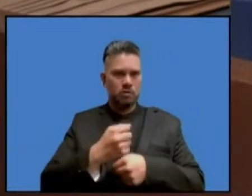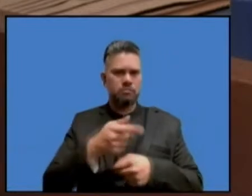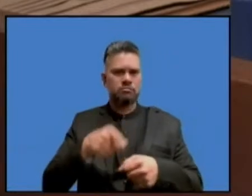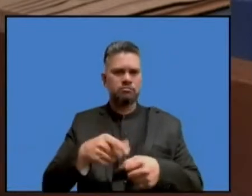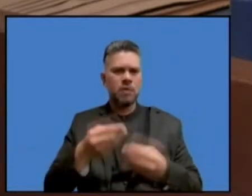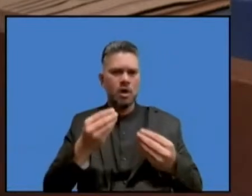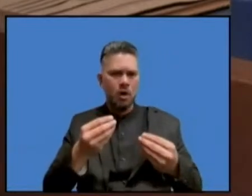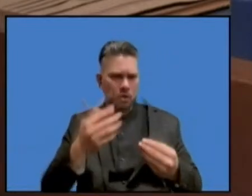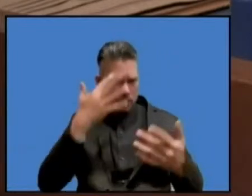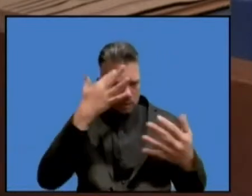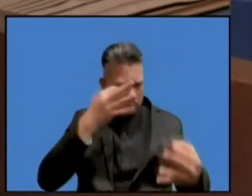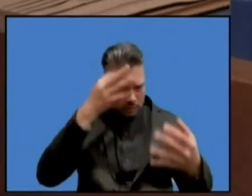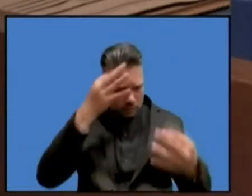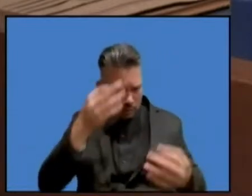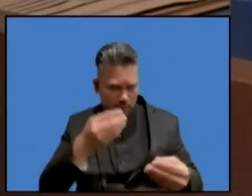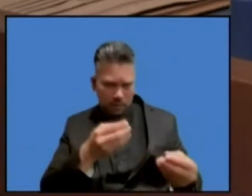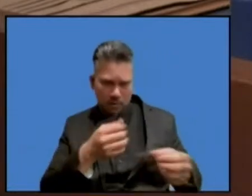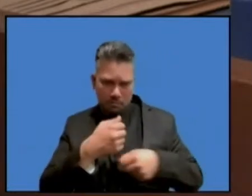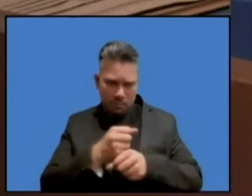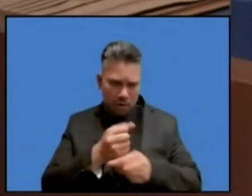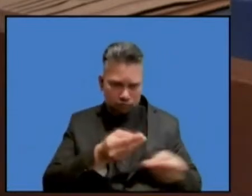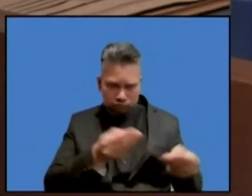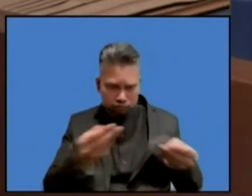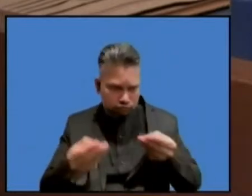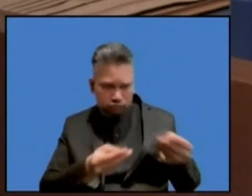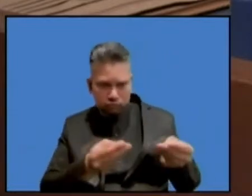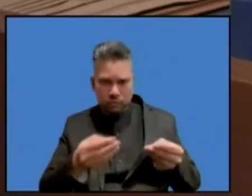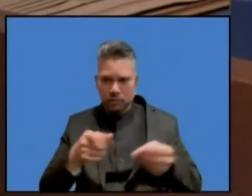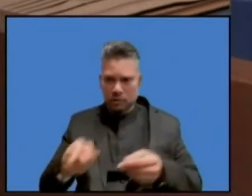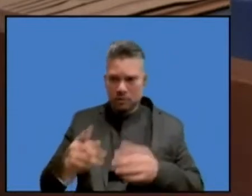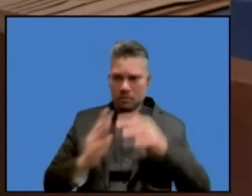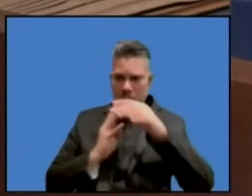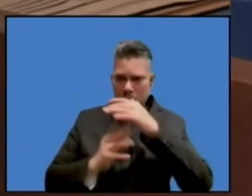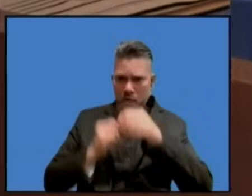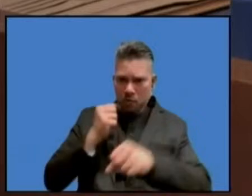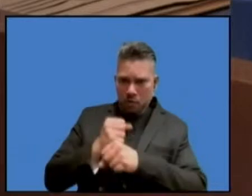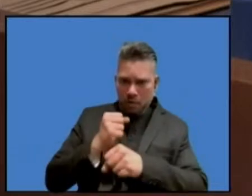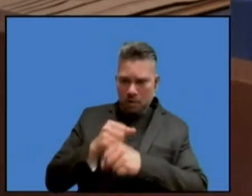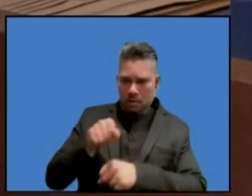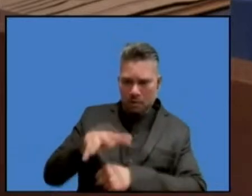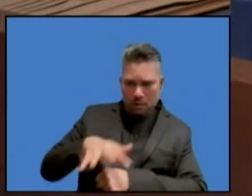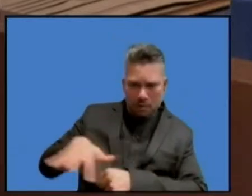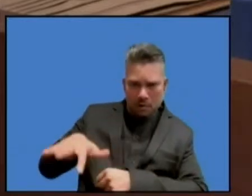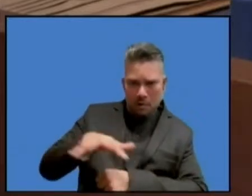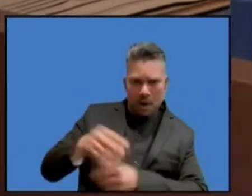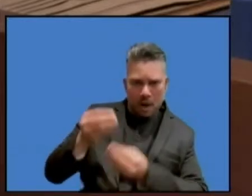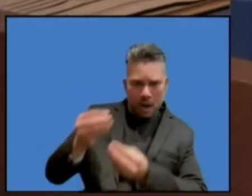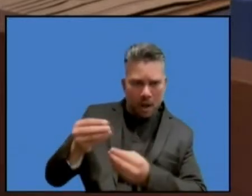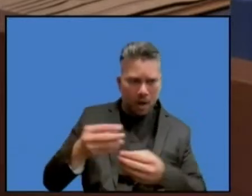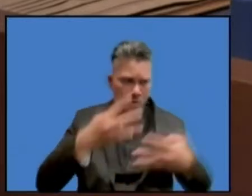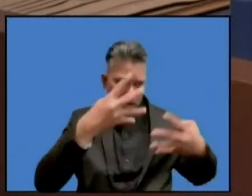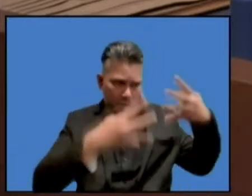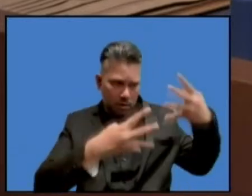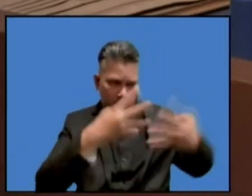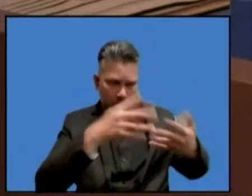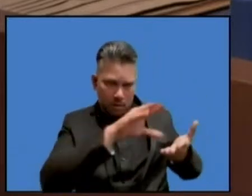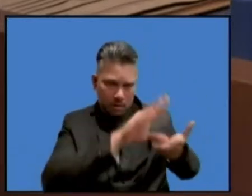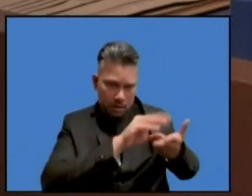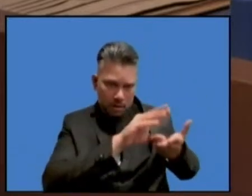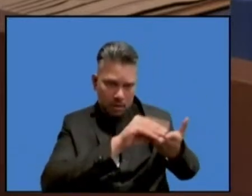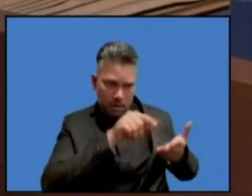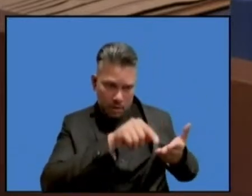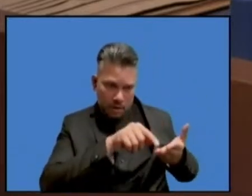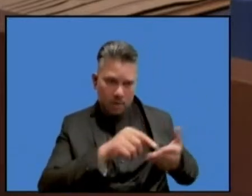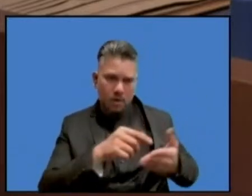of Migrant Workers has institutionalized a robust research and data-driven framework spearheaded by the Institute of Advanced